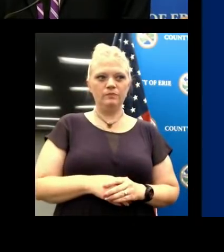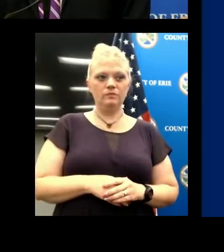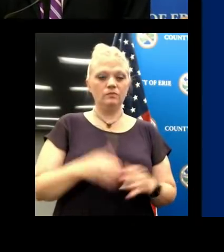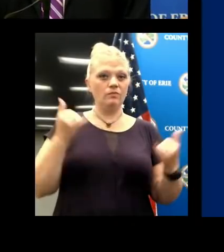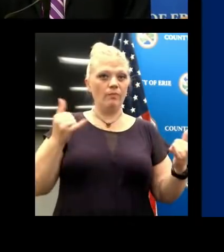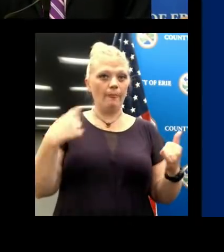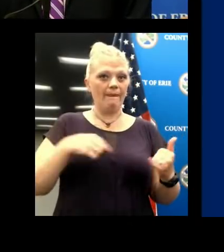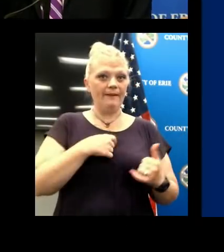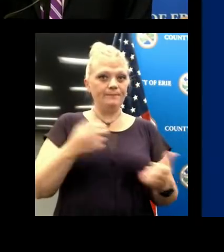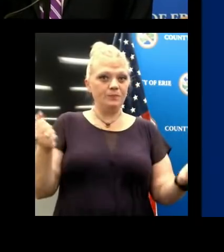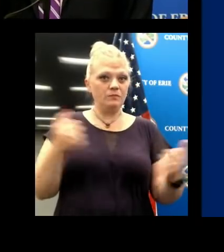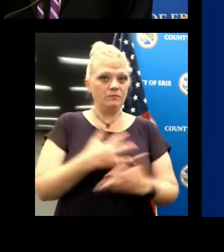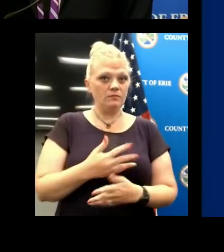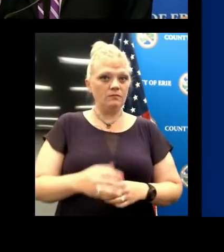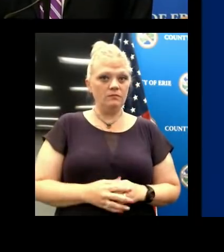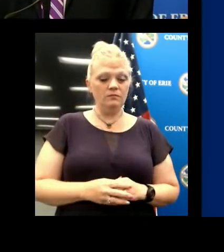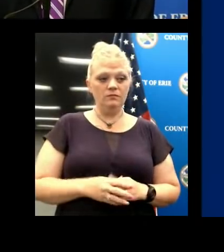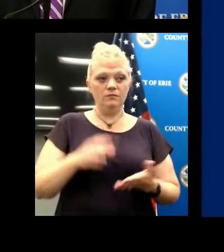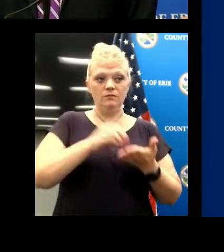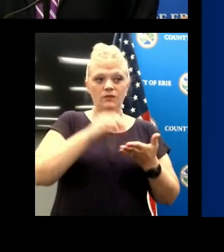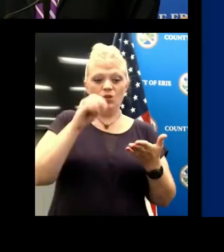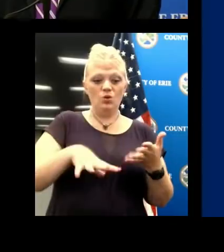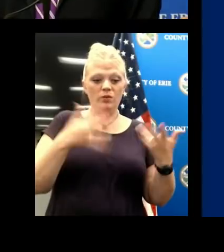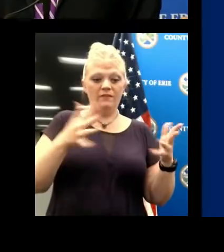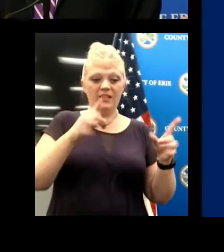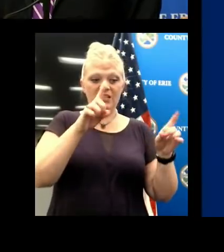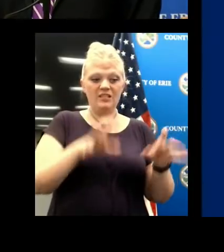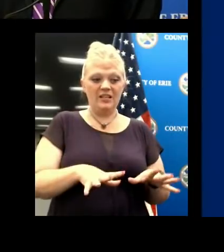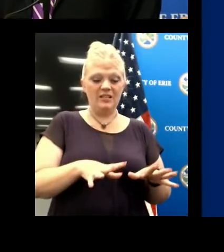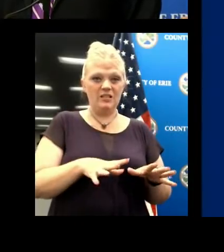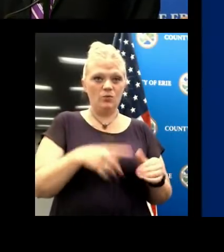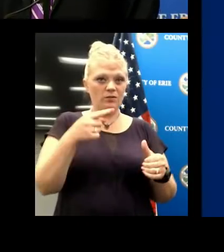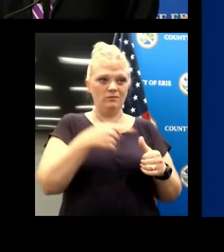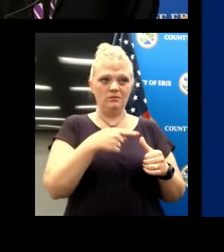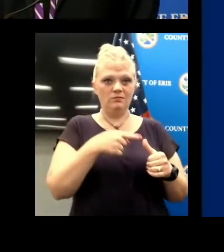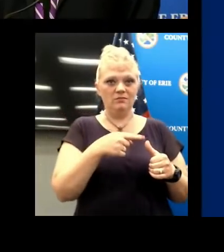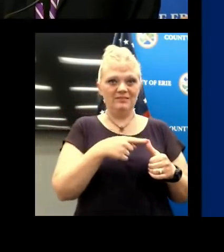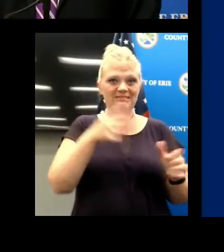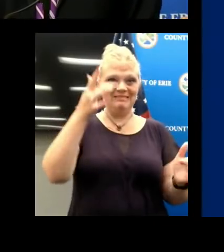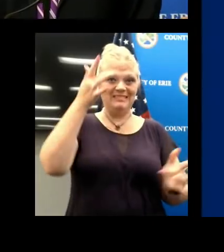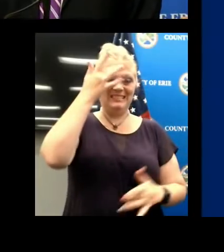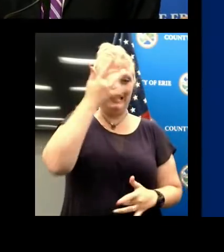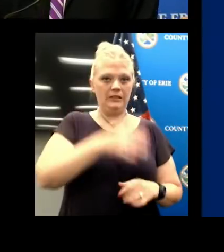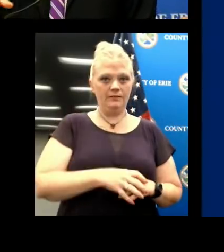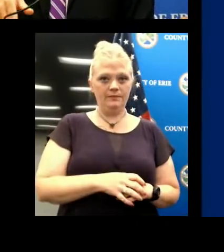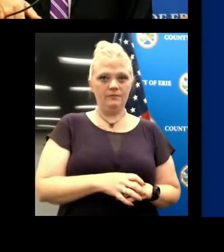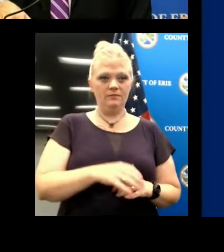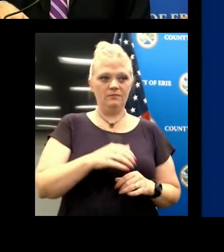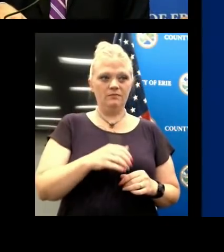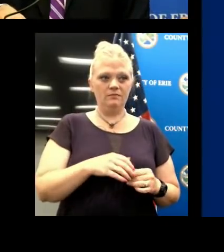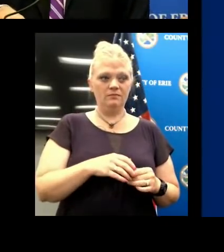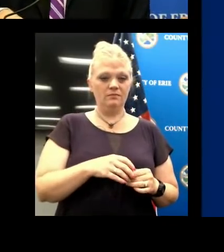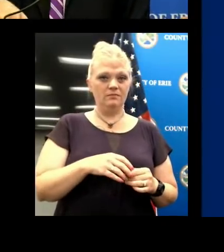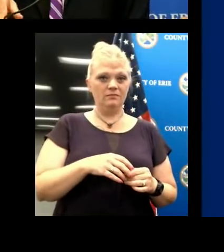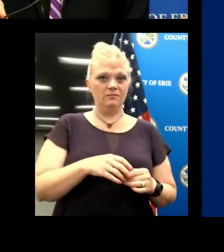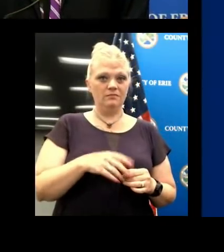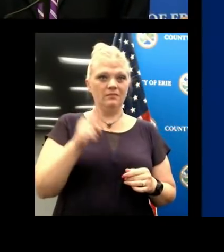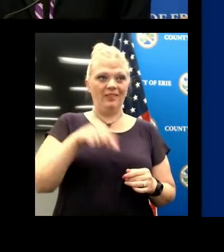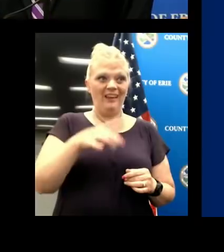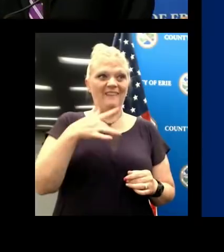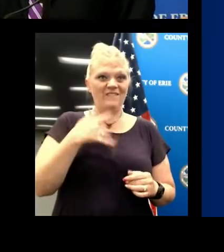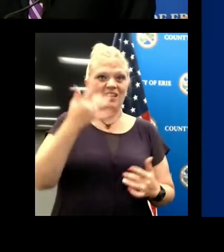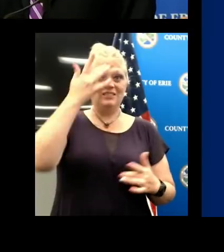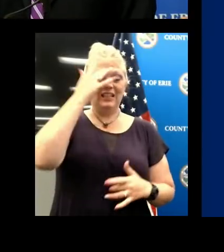fearful of is that the students who got tested were primarily sick. They were not asymptomatic. They were